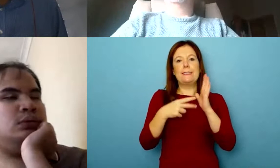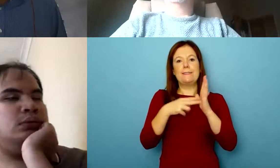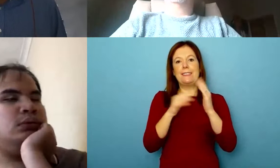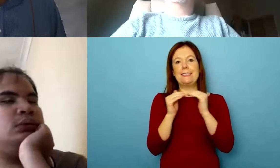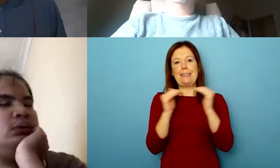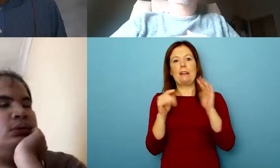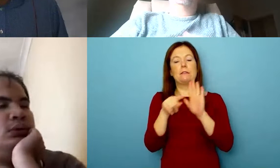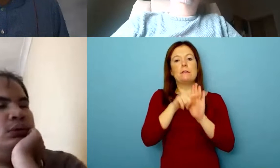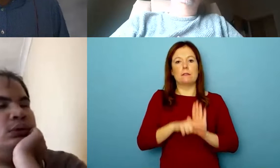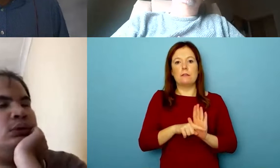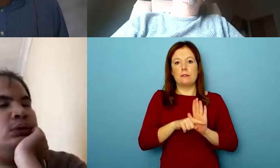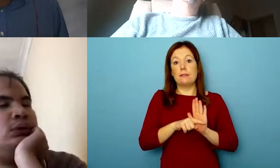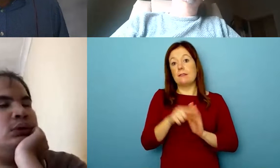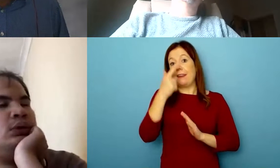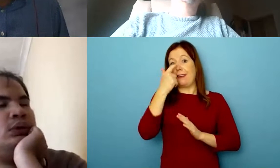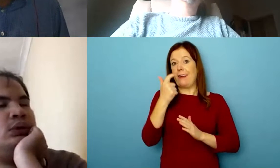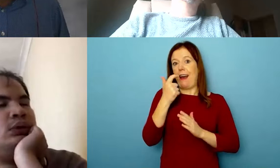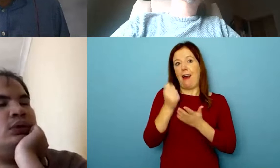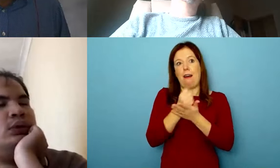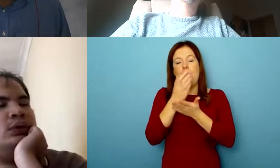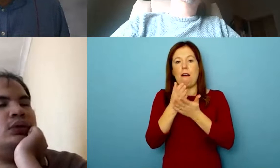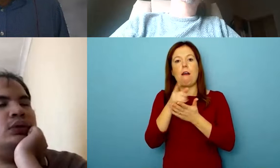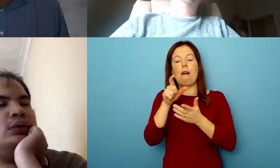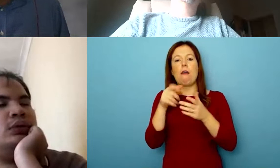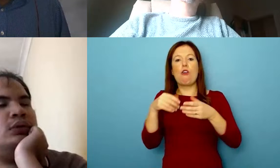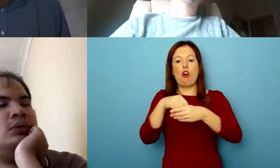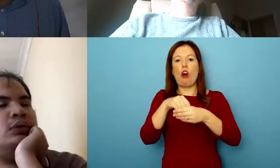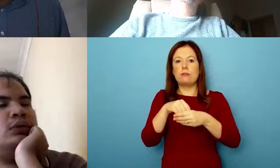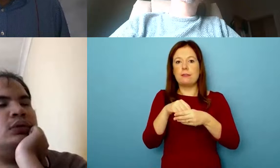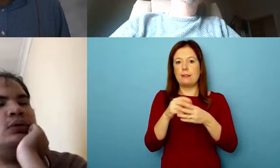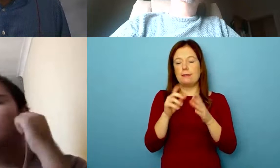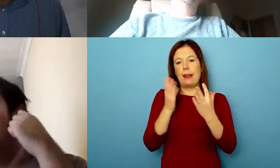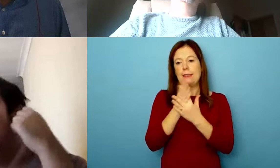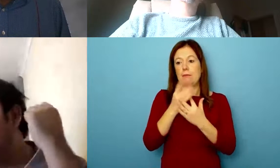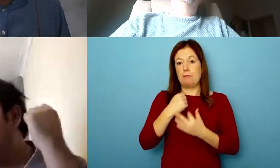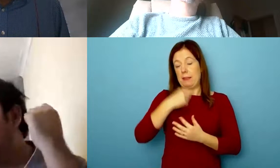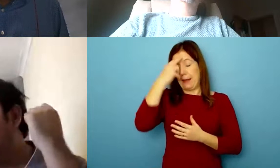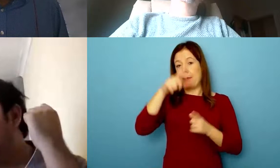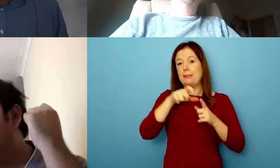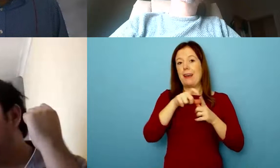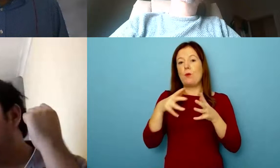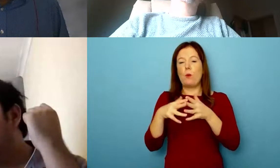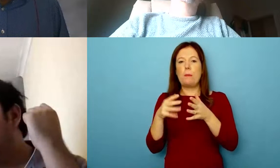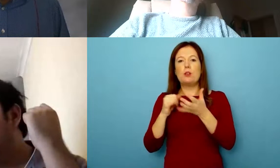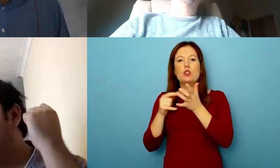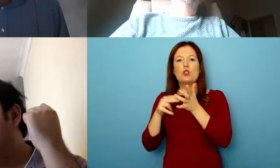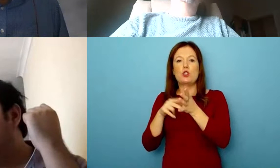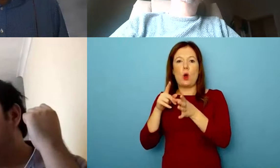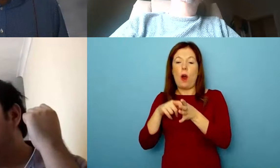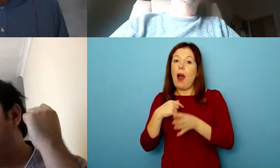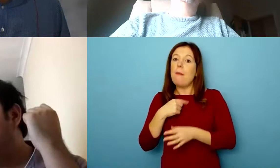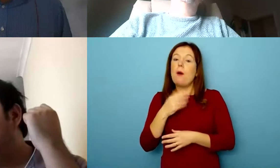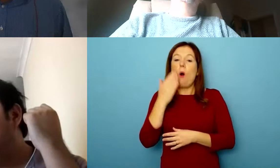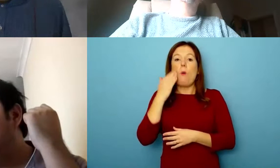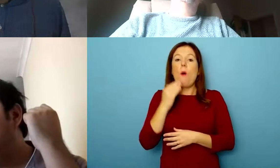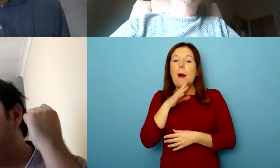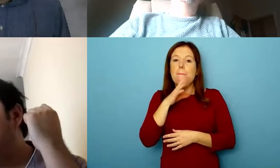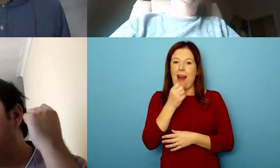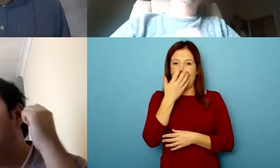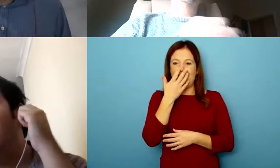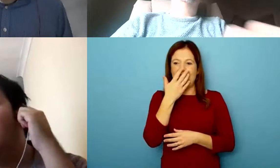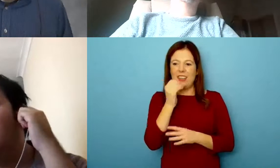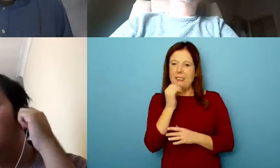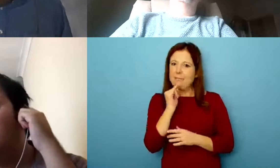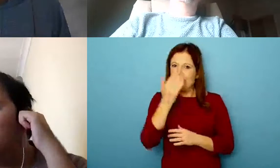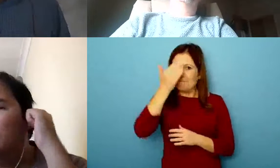are making interactive content accessible. My name's David Williams from the Sony TV team. I'm a white male in my 50s, almost no